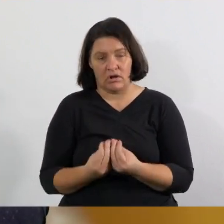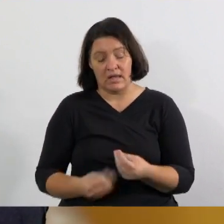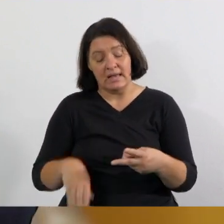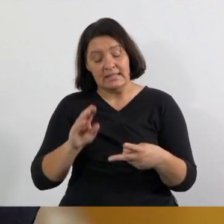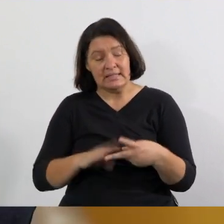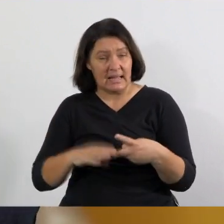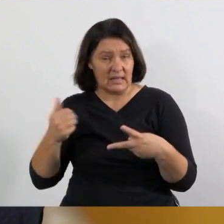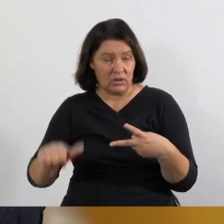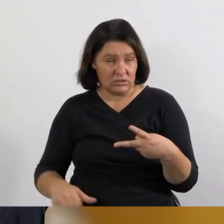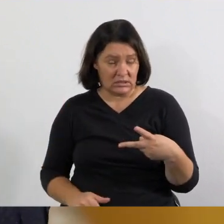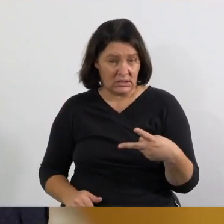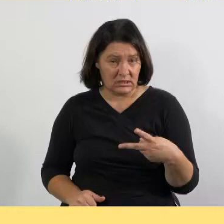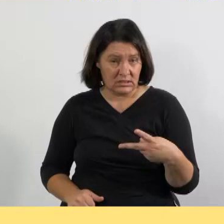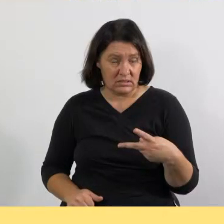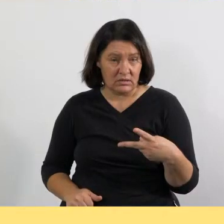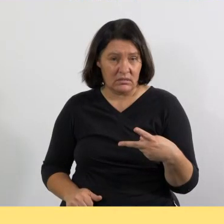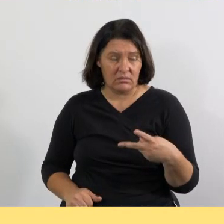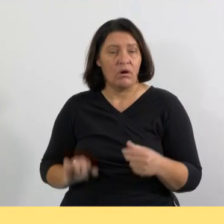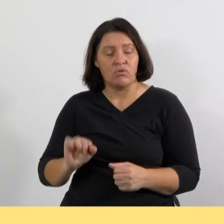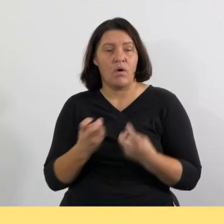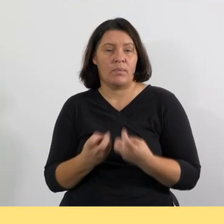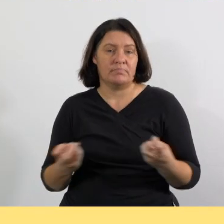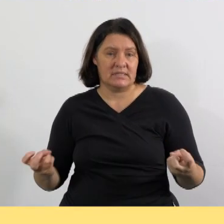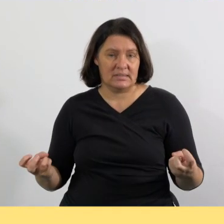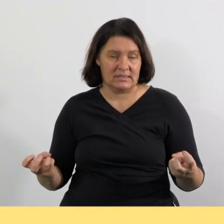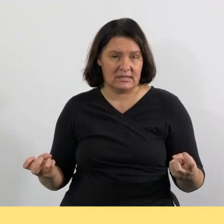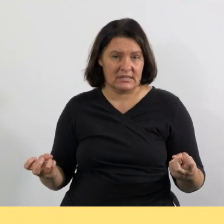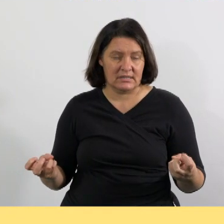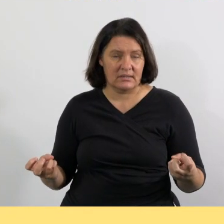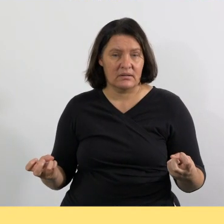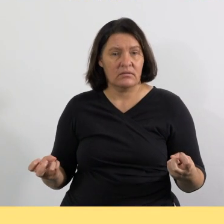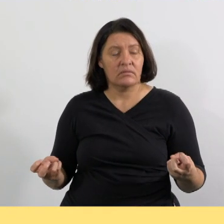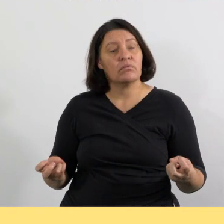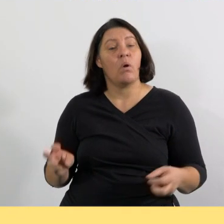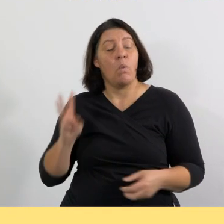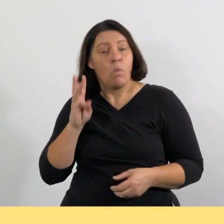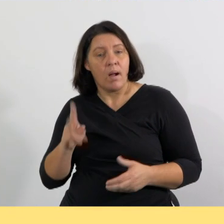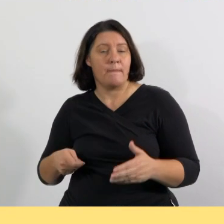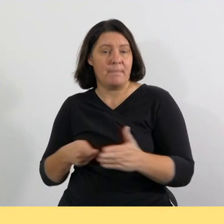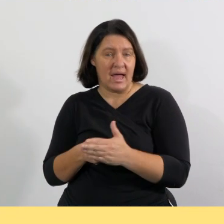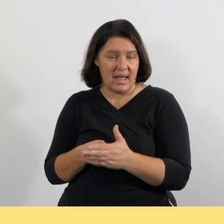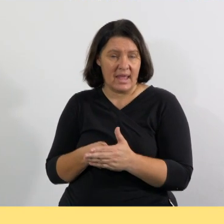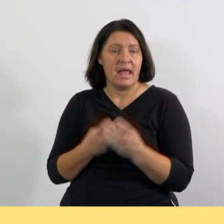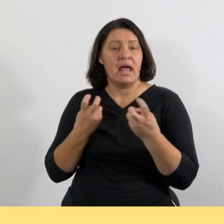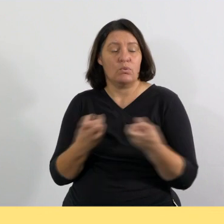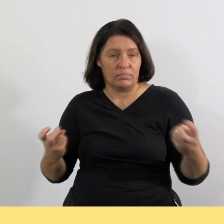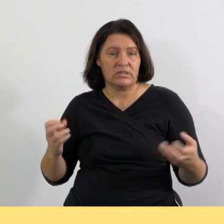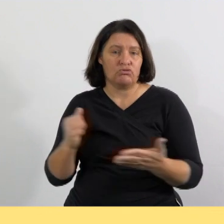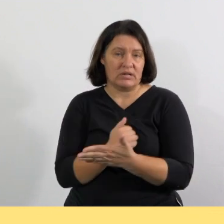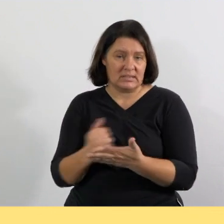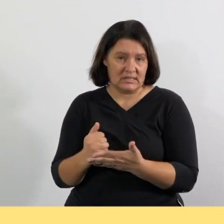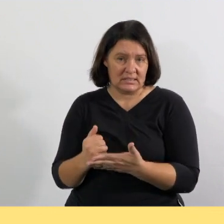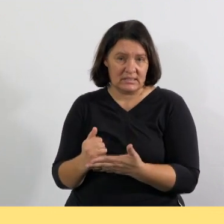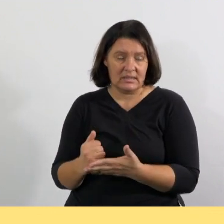stock. The second account will be your equipment, that we would have bought equipment